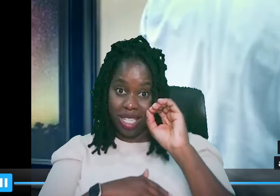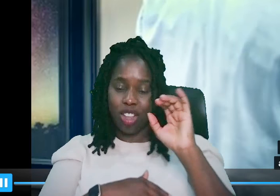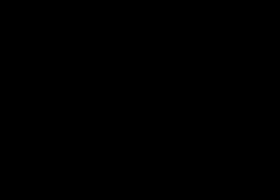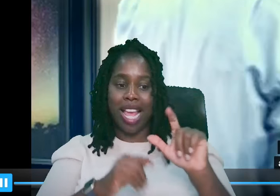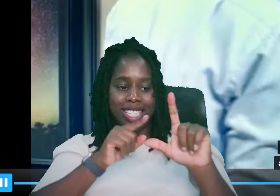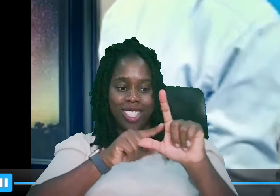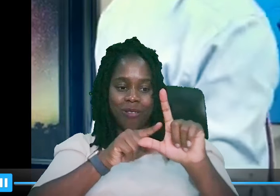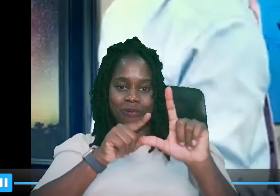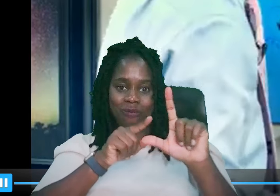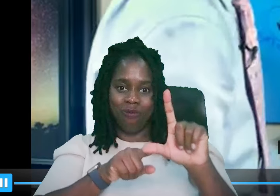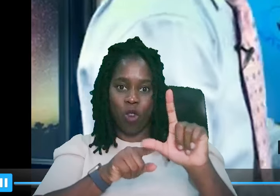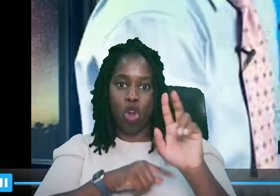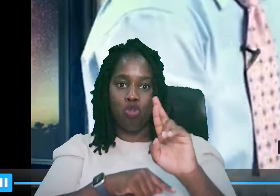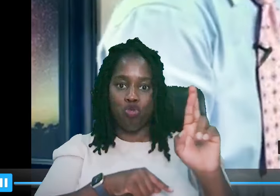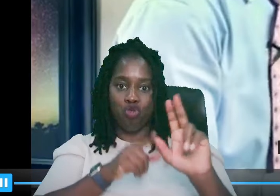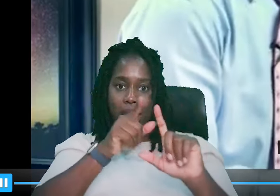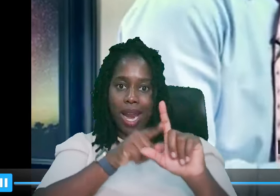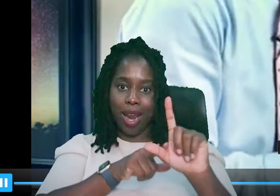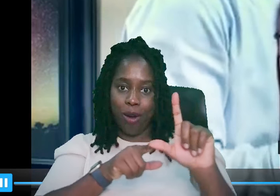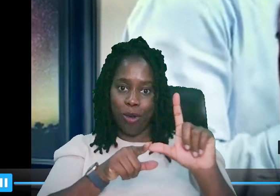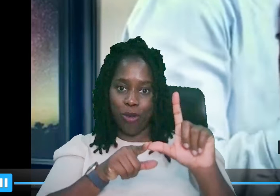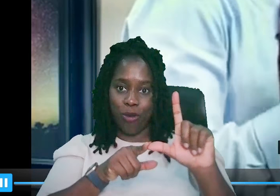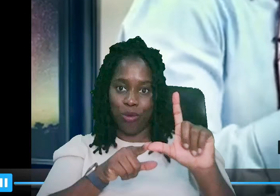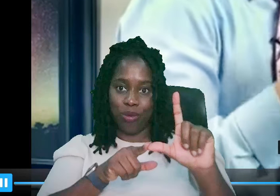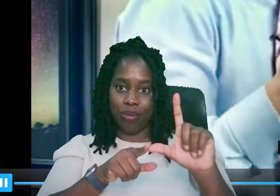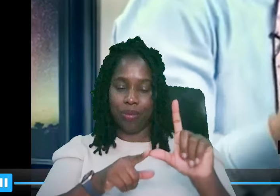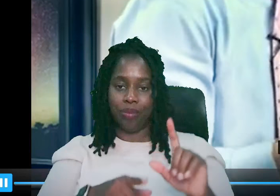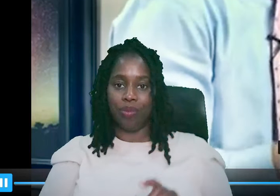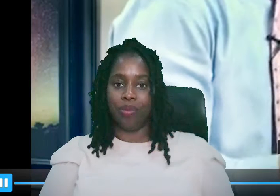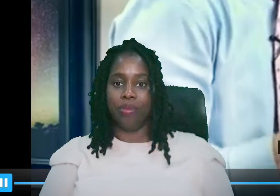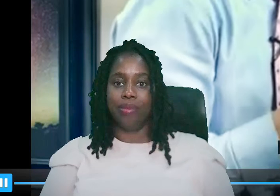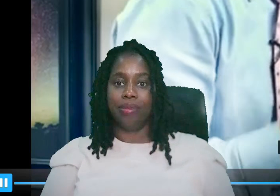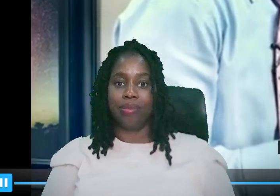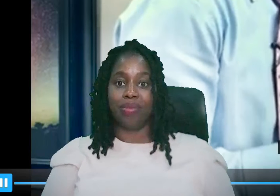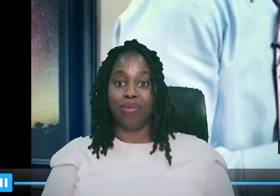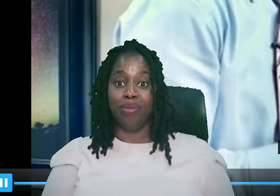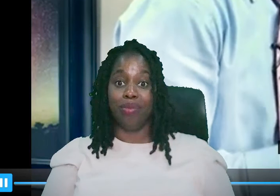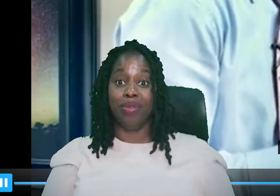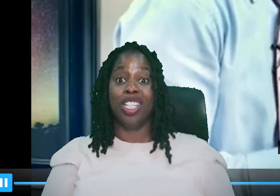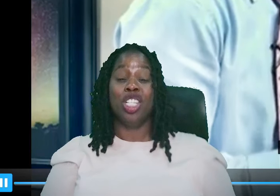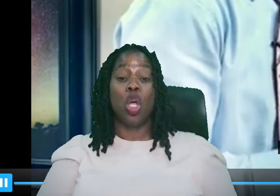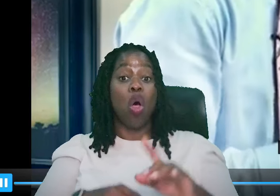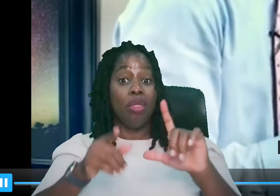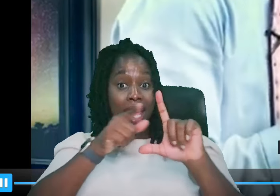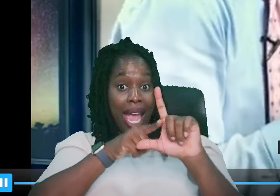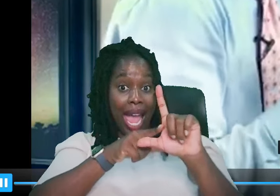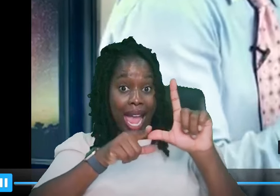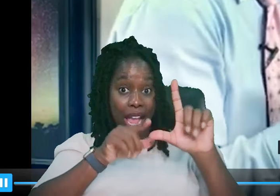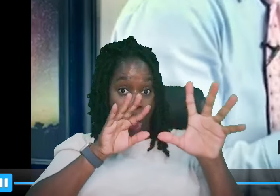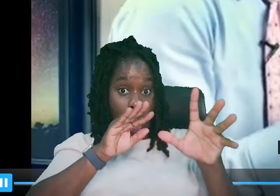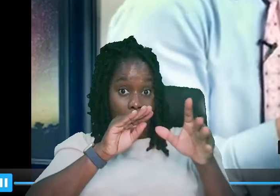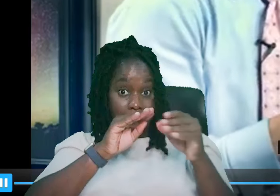2 components. So the angle addition postulate